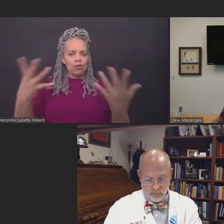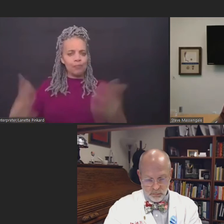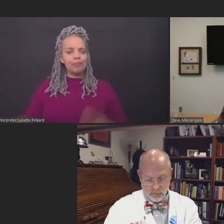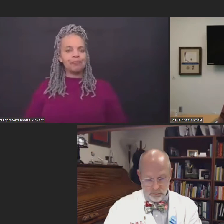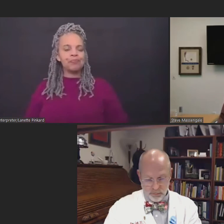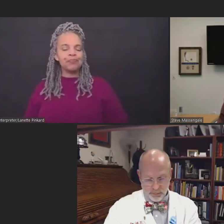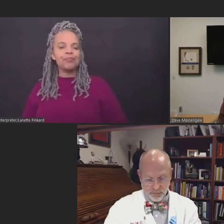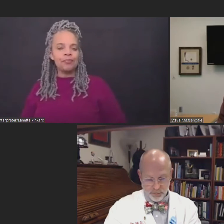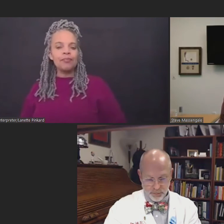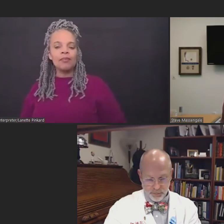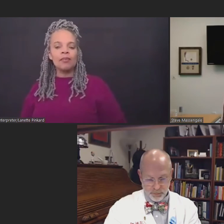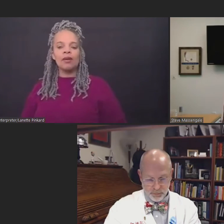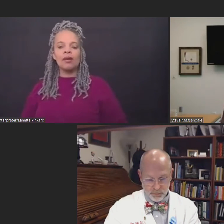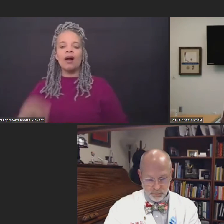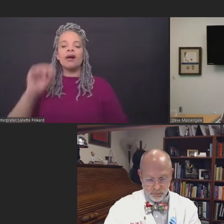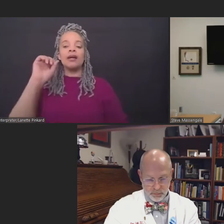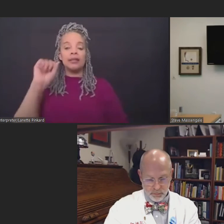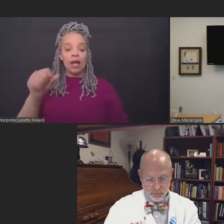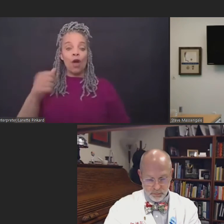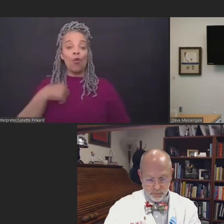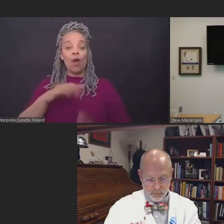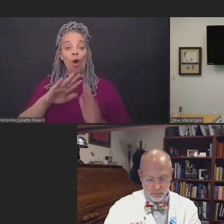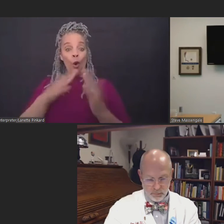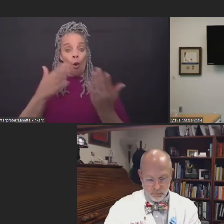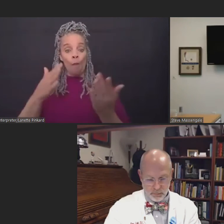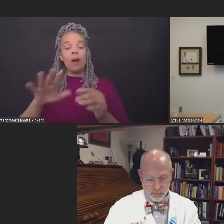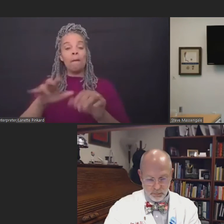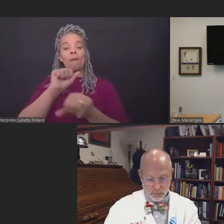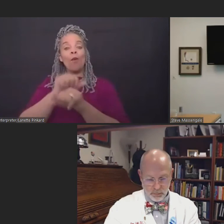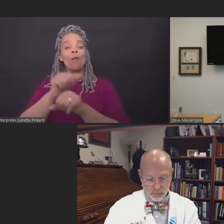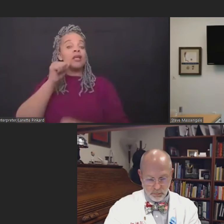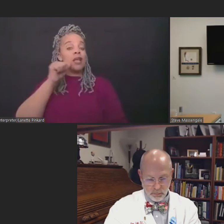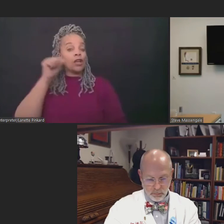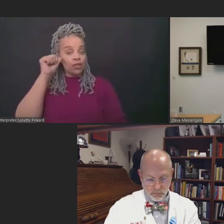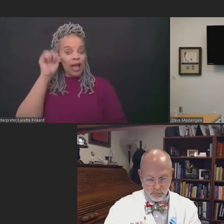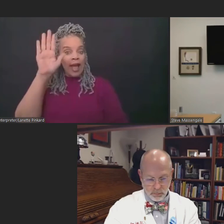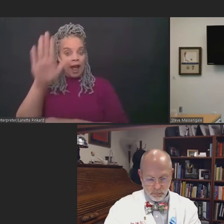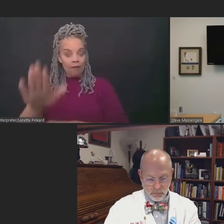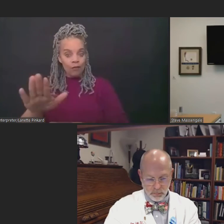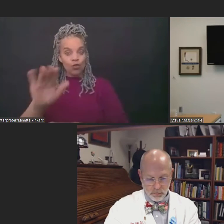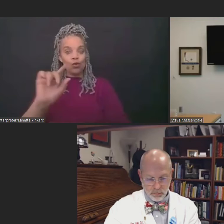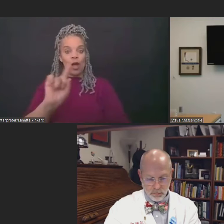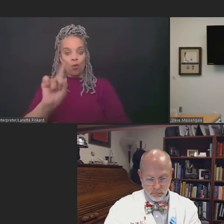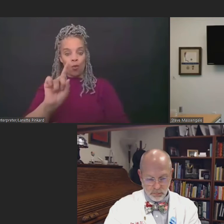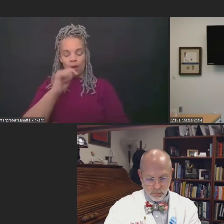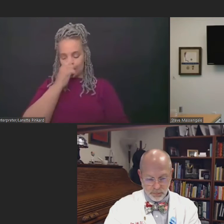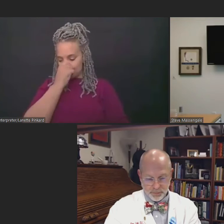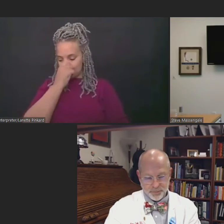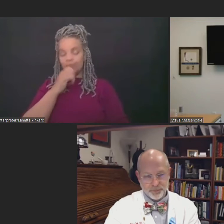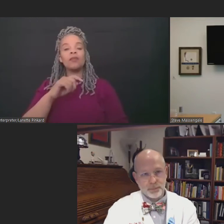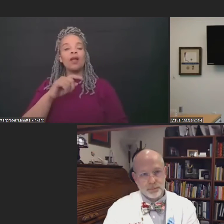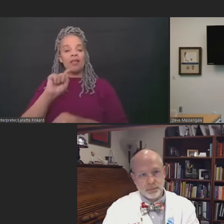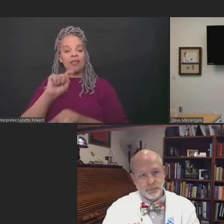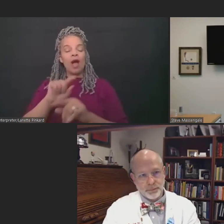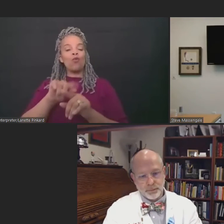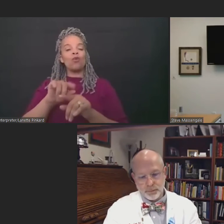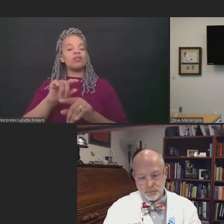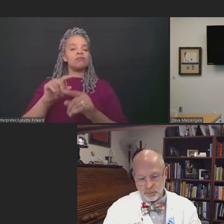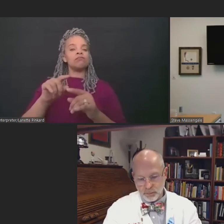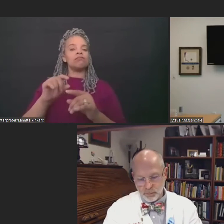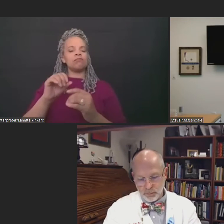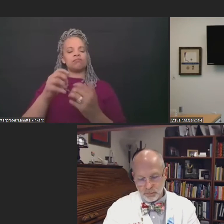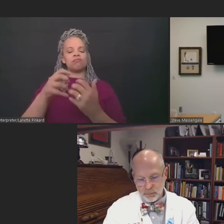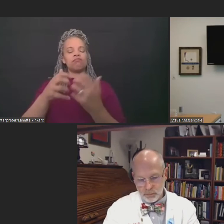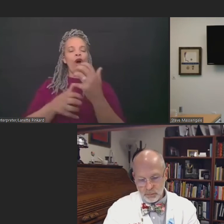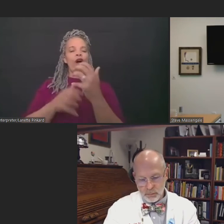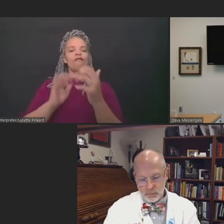so we opened up appointments yesterday afternoon at 1. That was off our normal schedule of opening